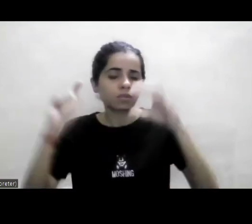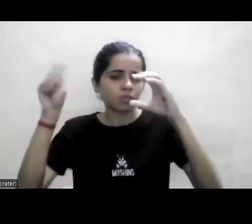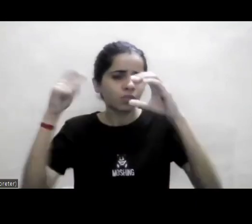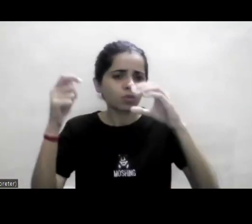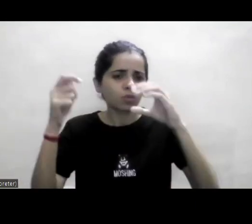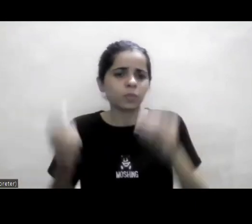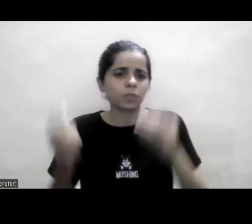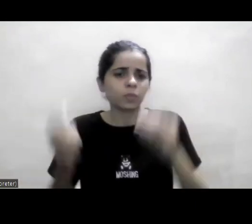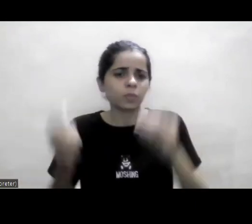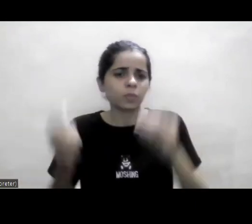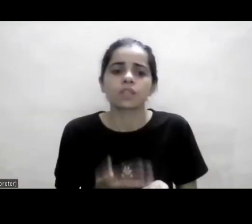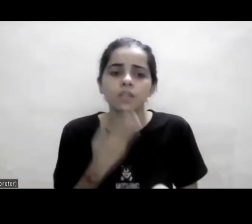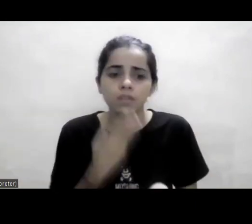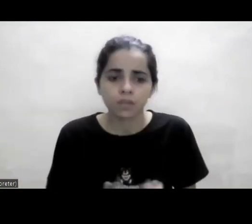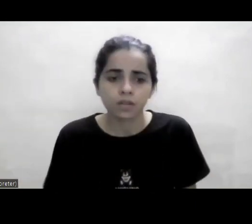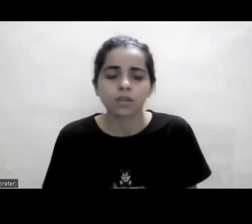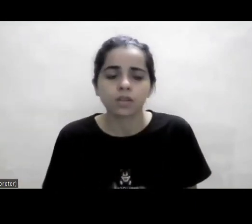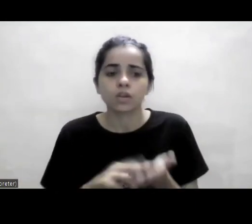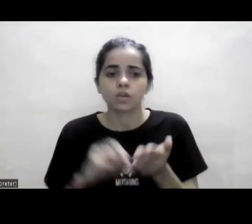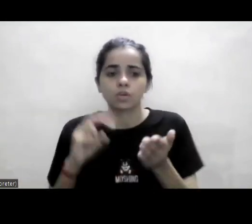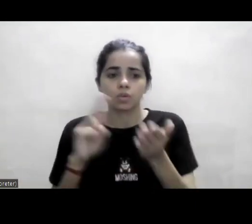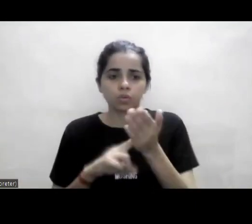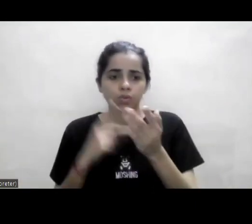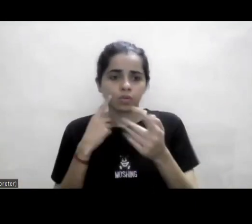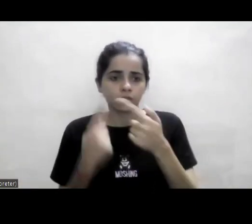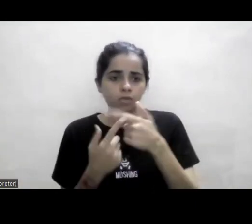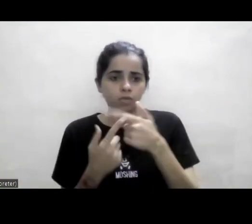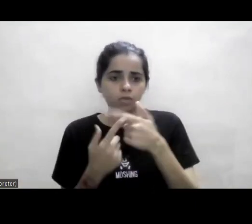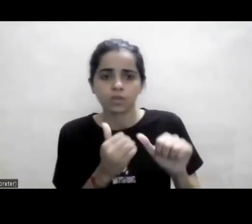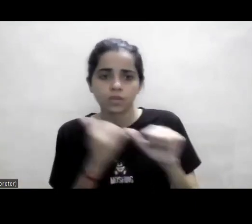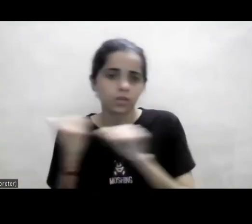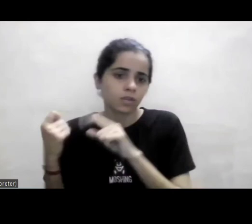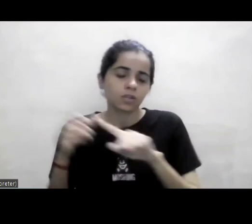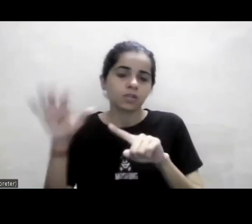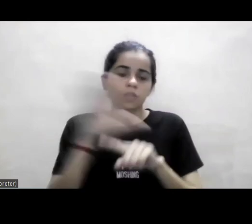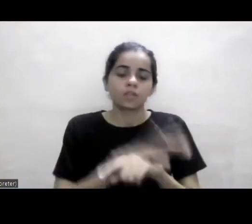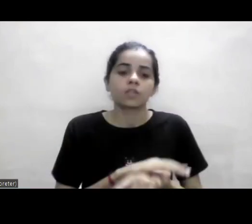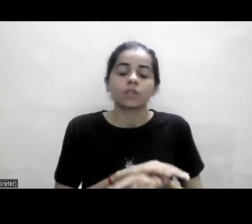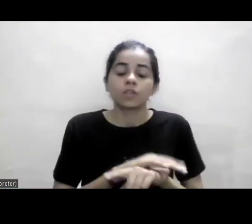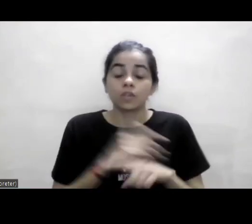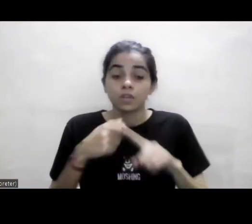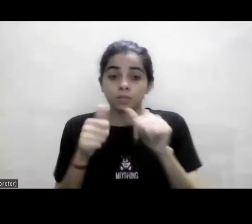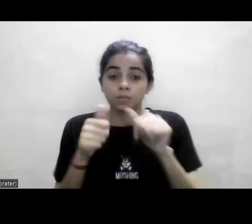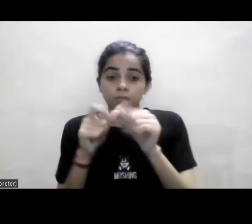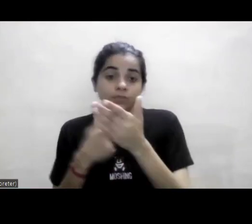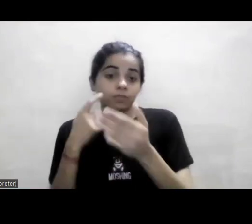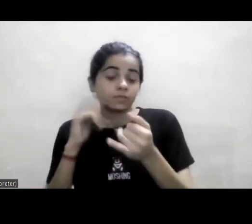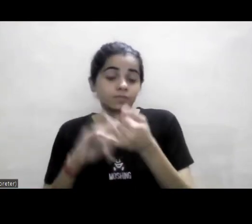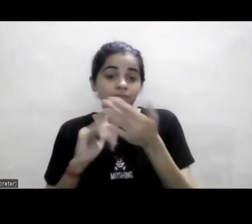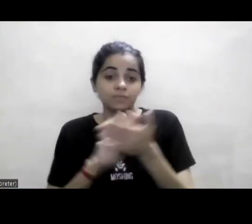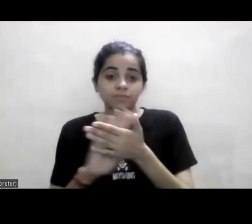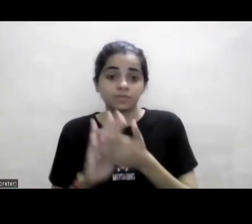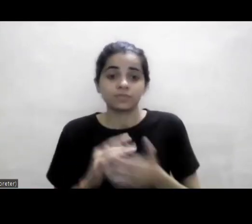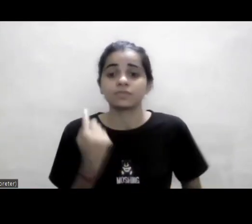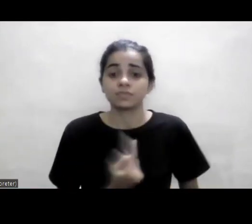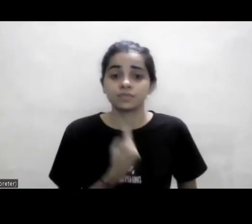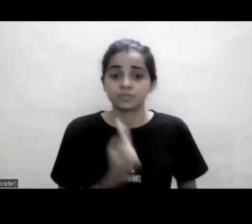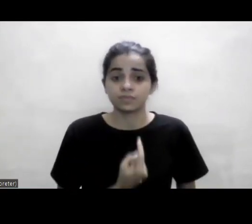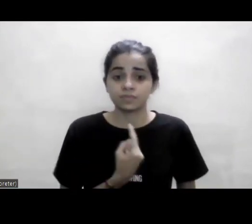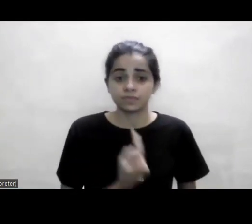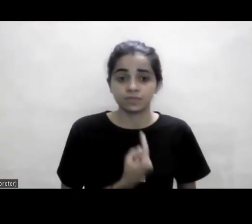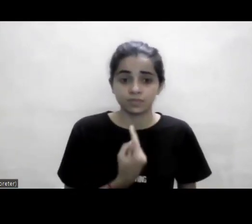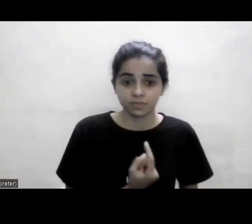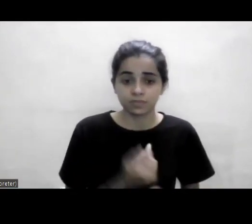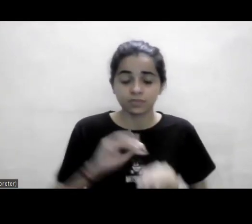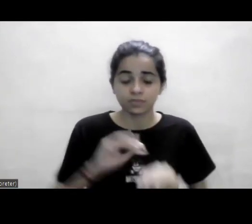yeah. Thank you so much, Nonita. And coming back to Karishma's question, how this idea of loneliness gets, you